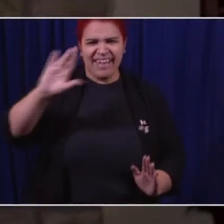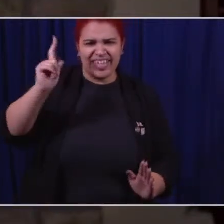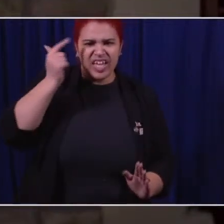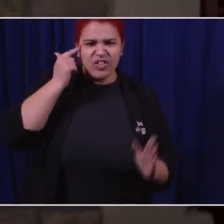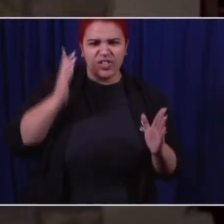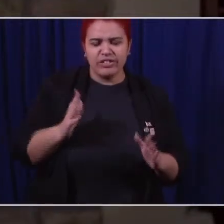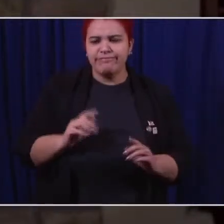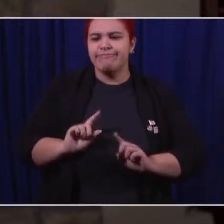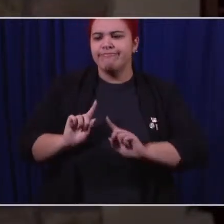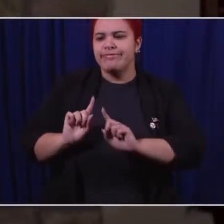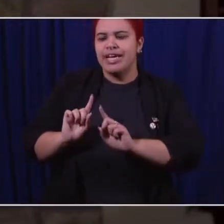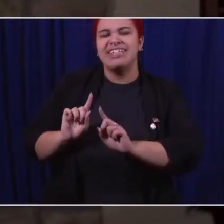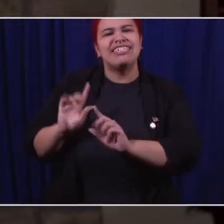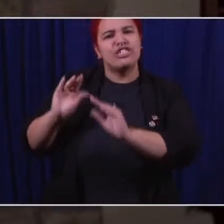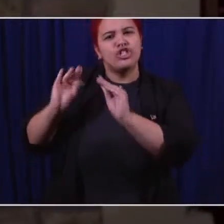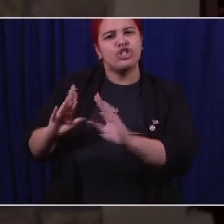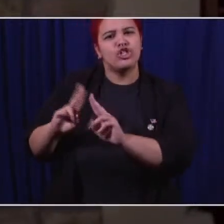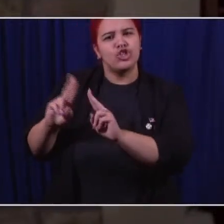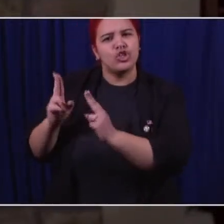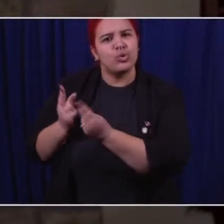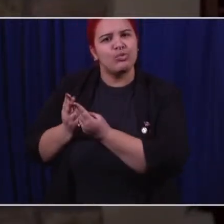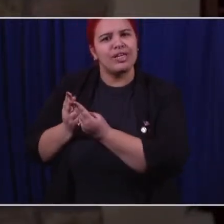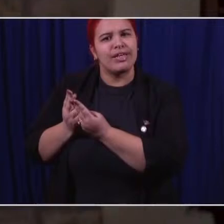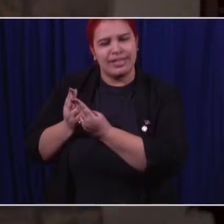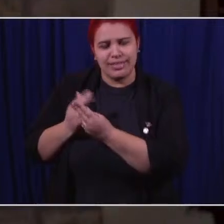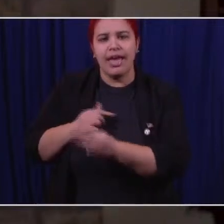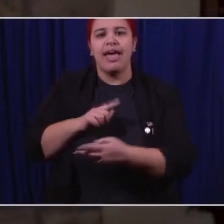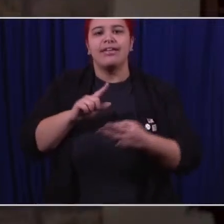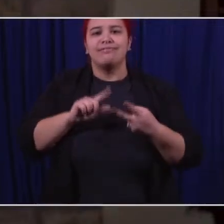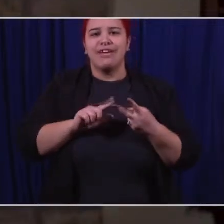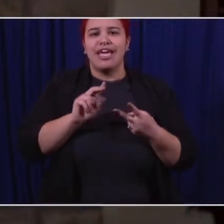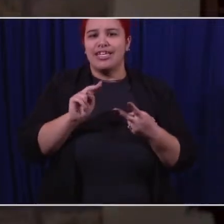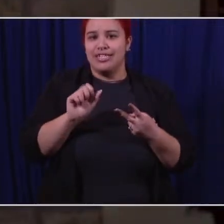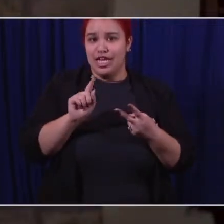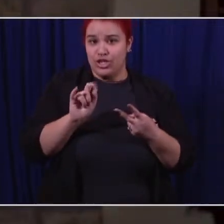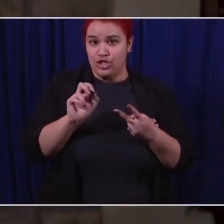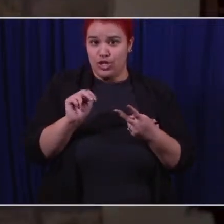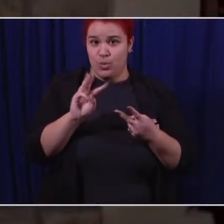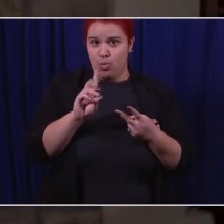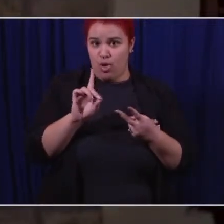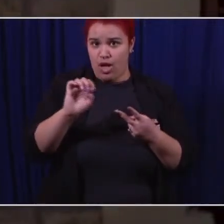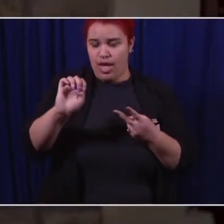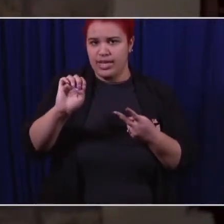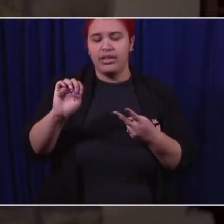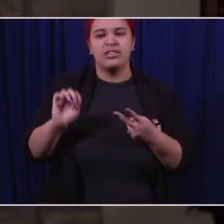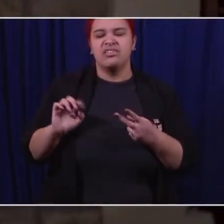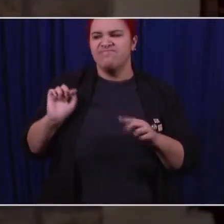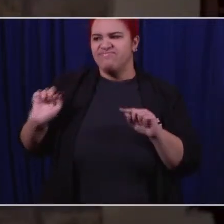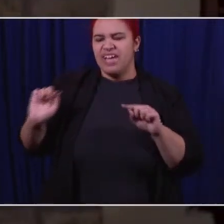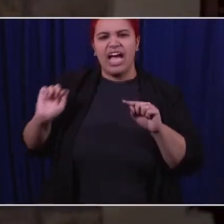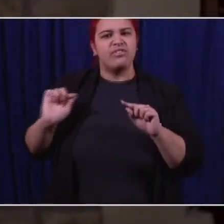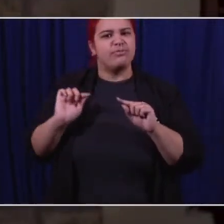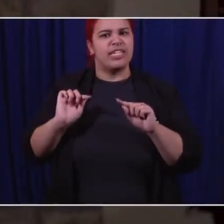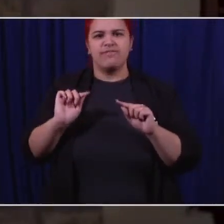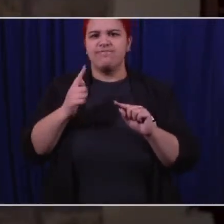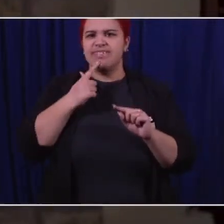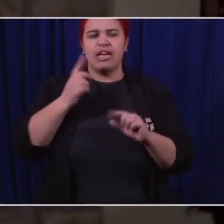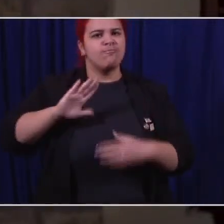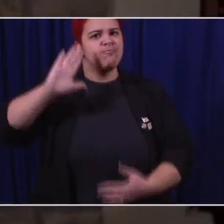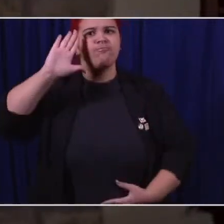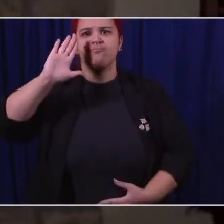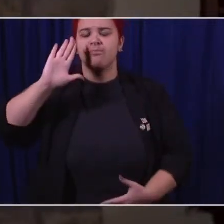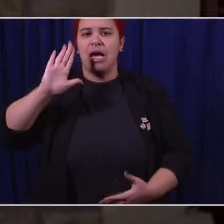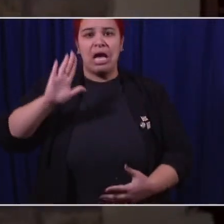teachers' unions in Ohio and nationwide that return to the classroom shouldn't be pegged to any singular date, but pegged